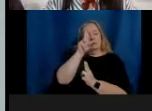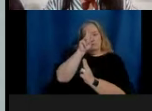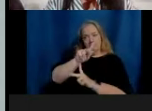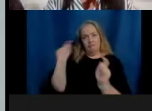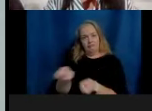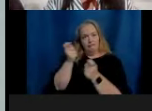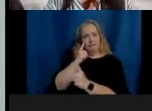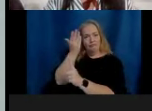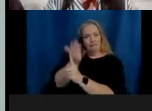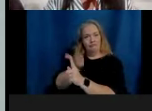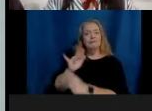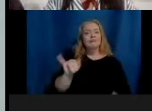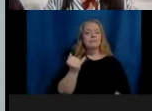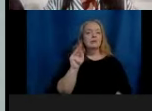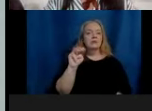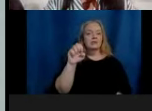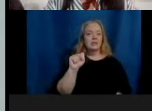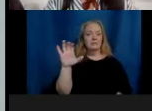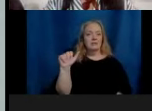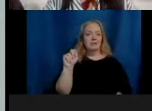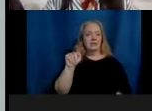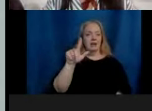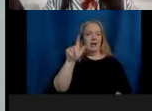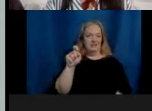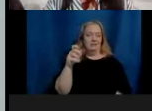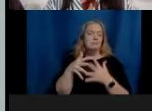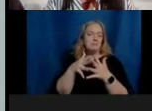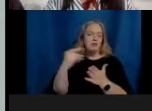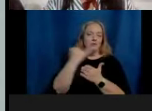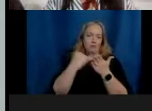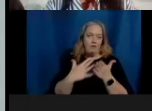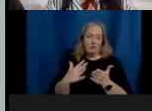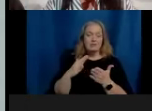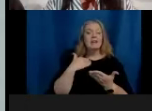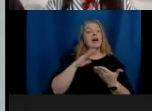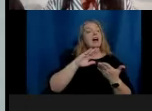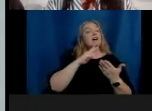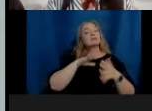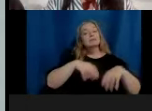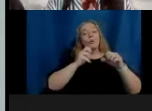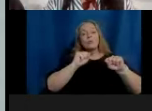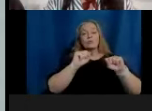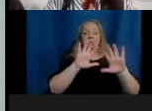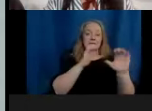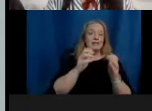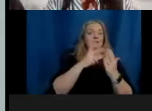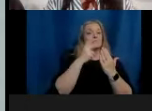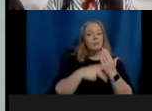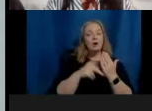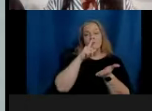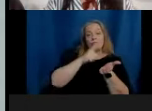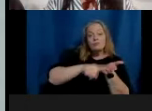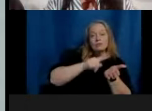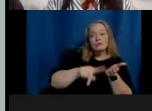James Castle. And we do that through exhibitions, community programs, research, residency